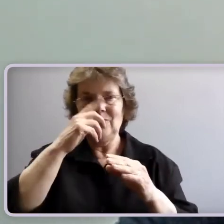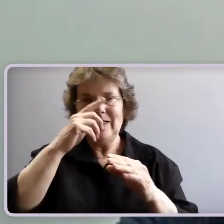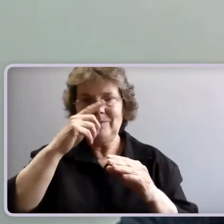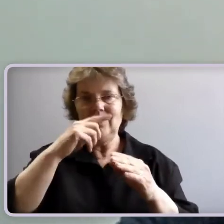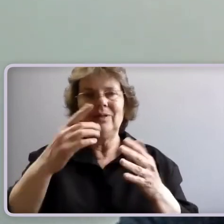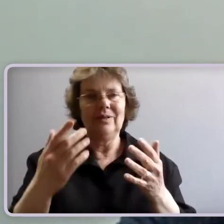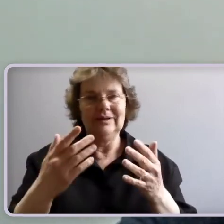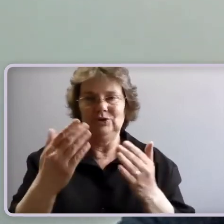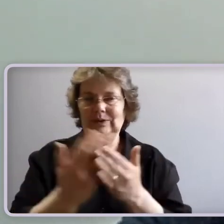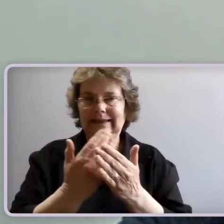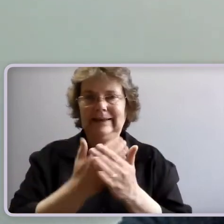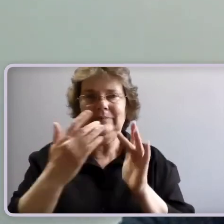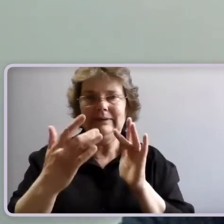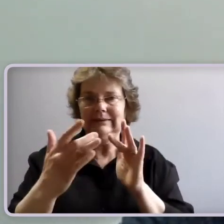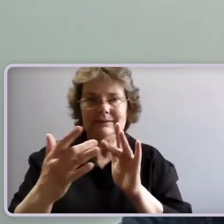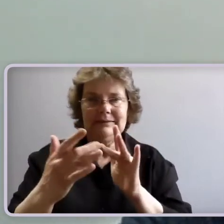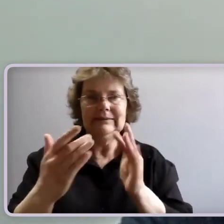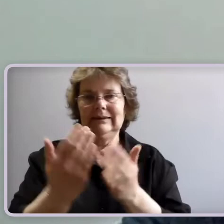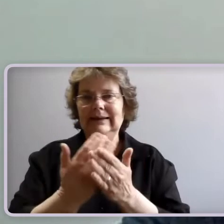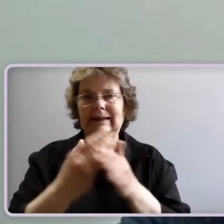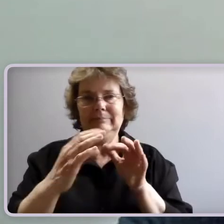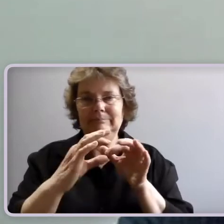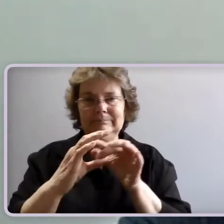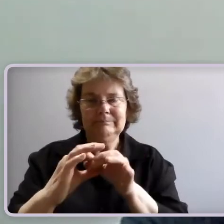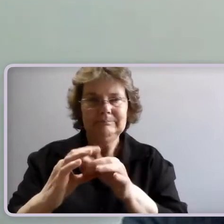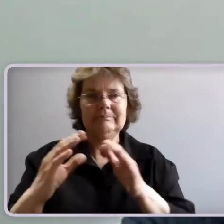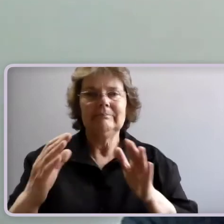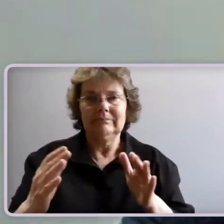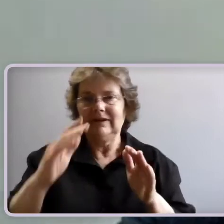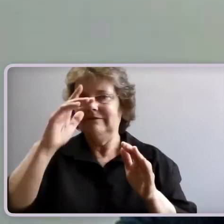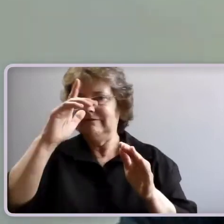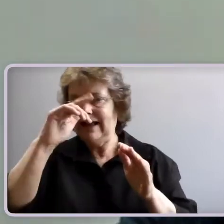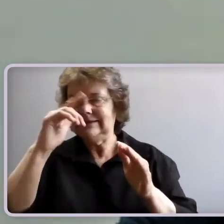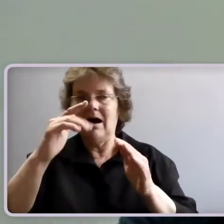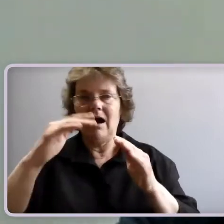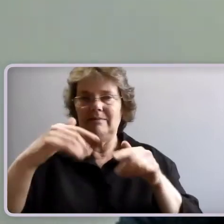think there was a lot of disconnection brought about because of COVID.